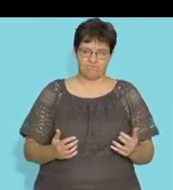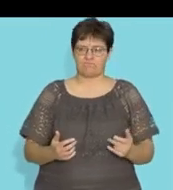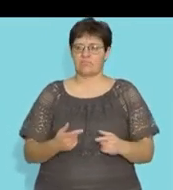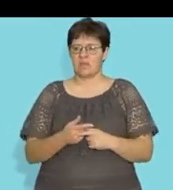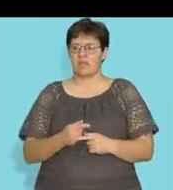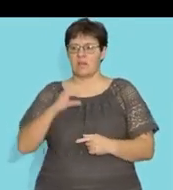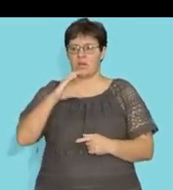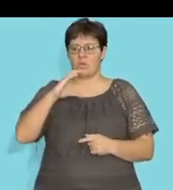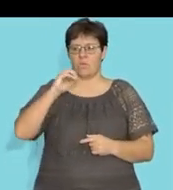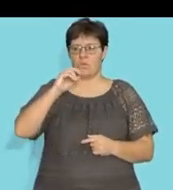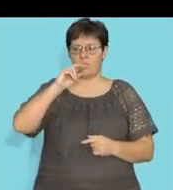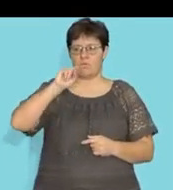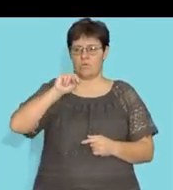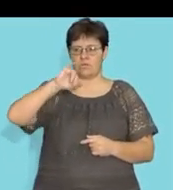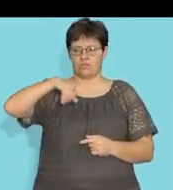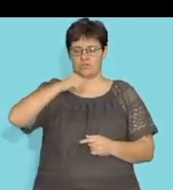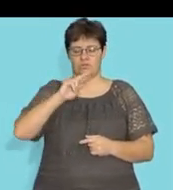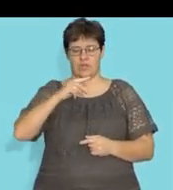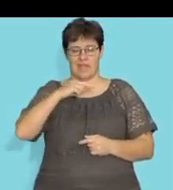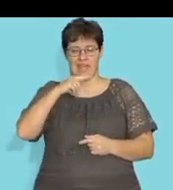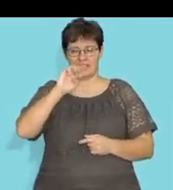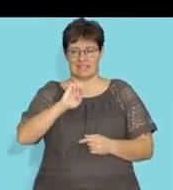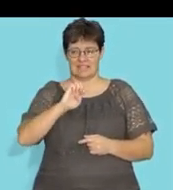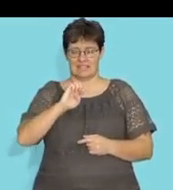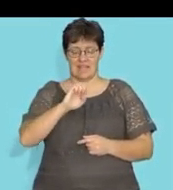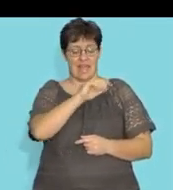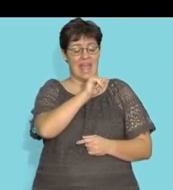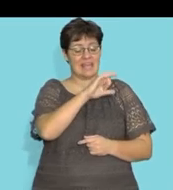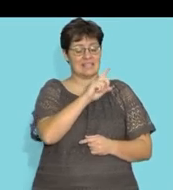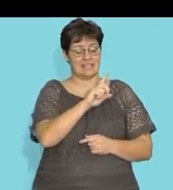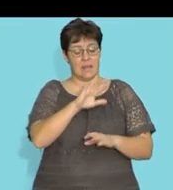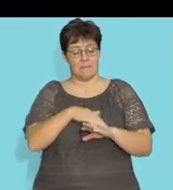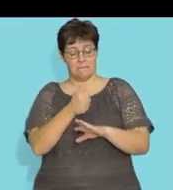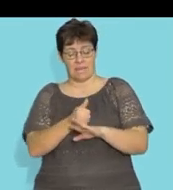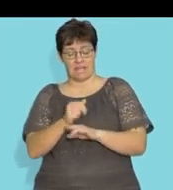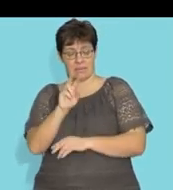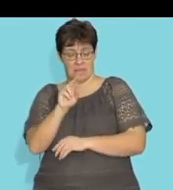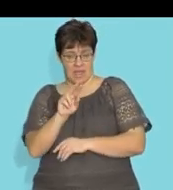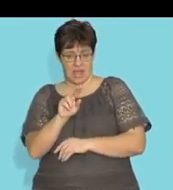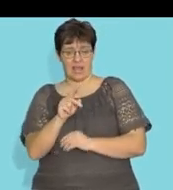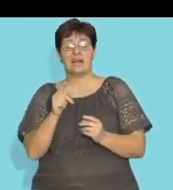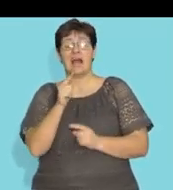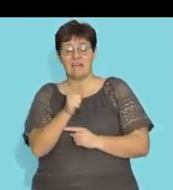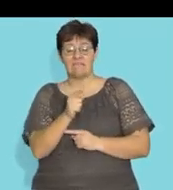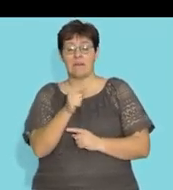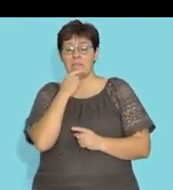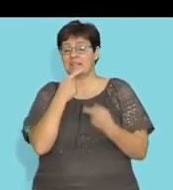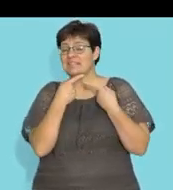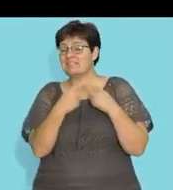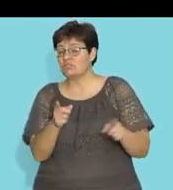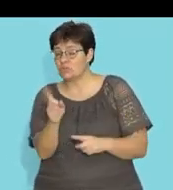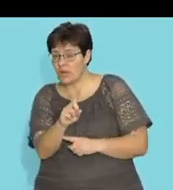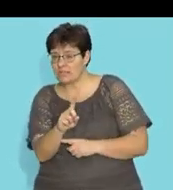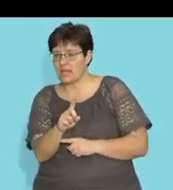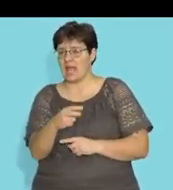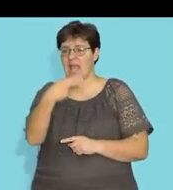So in a conjugate acid-base pair, the substances differ from each other by